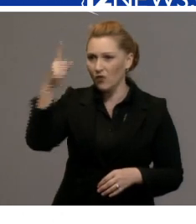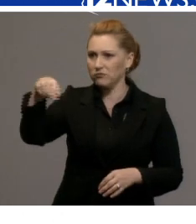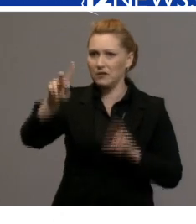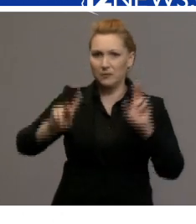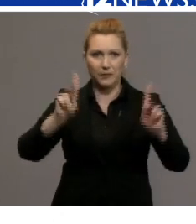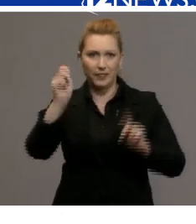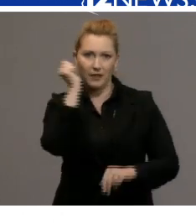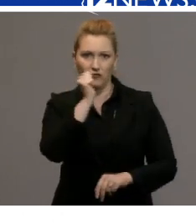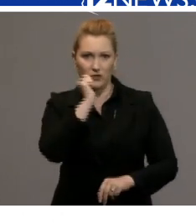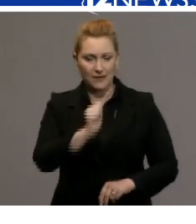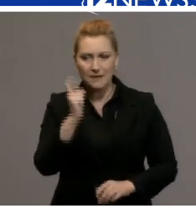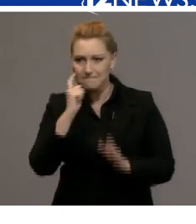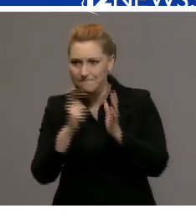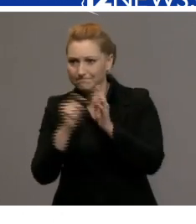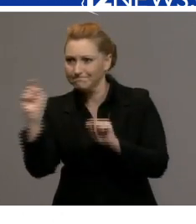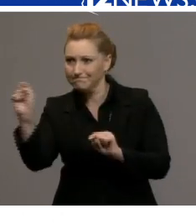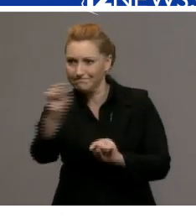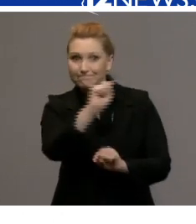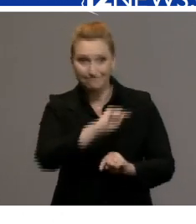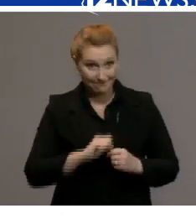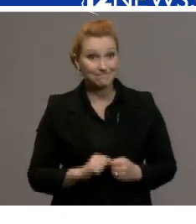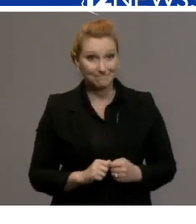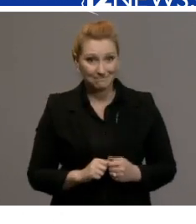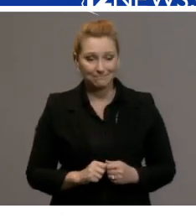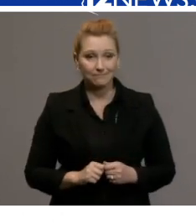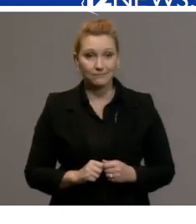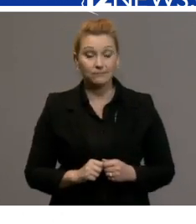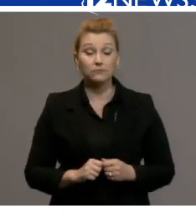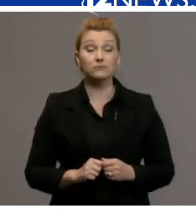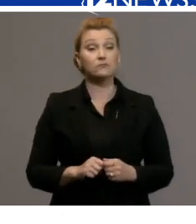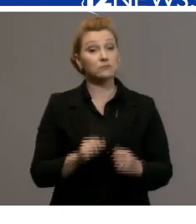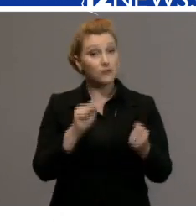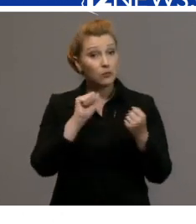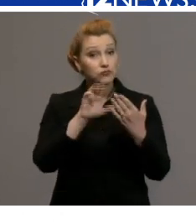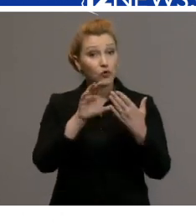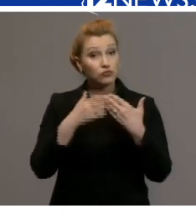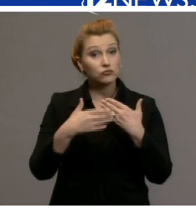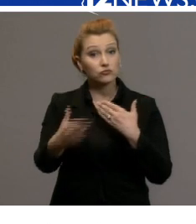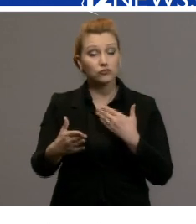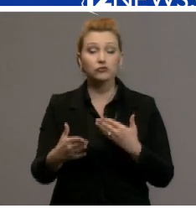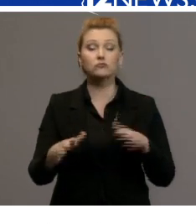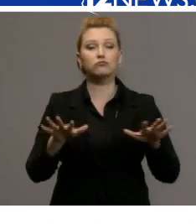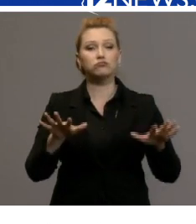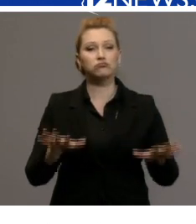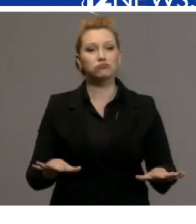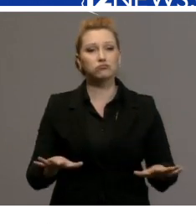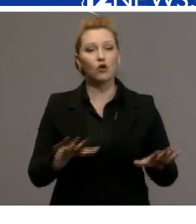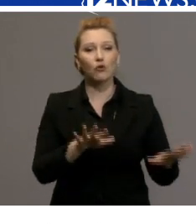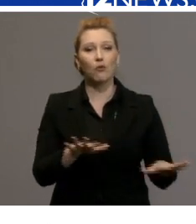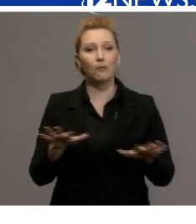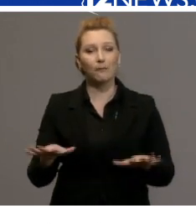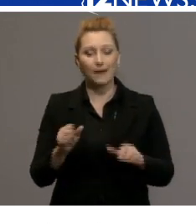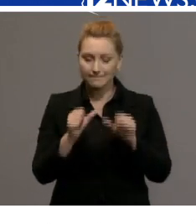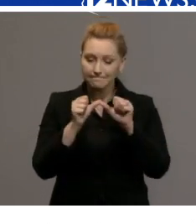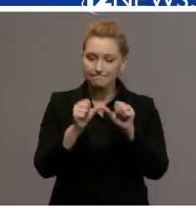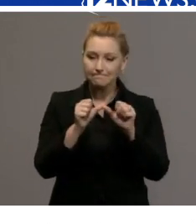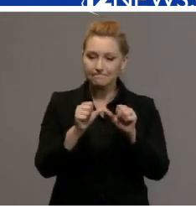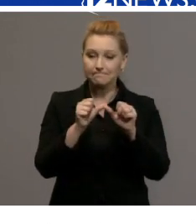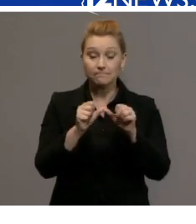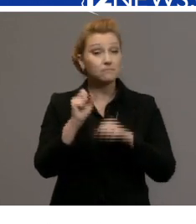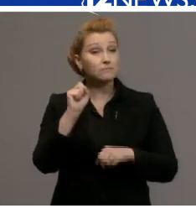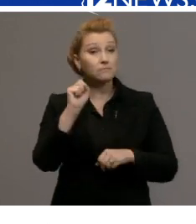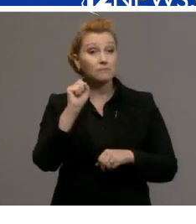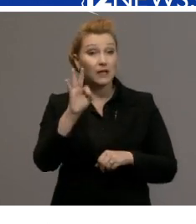Our approach is going to remain calm and steady. We're going to take urgent action when it comes to public health. Now in Arizona,